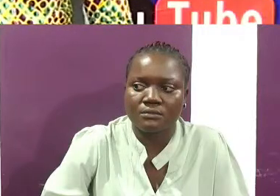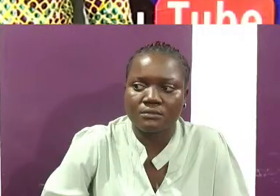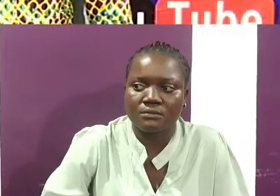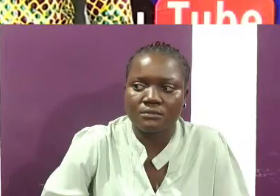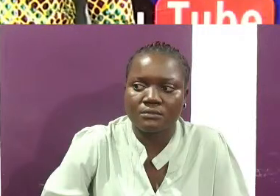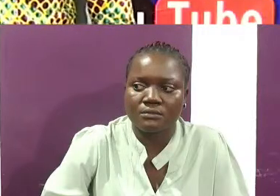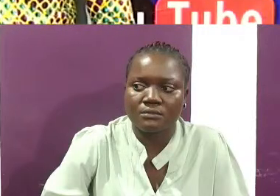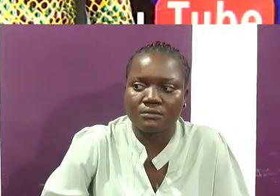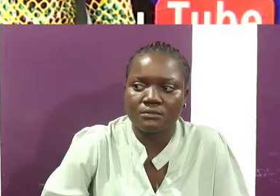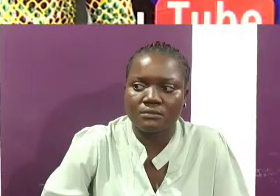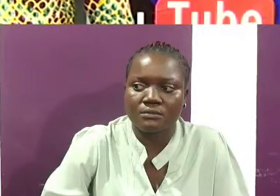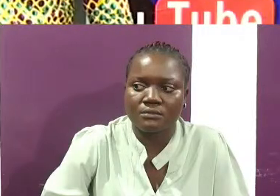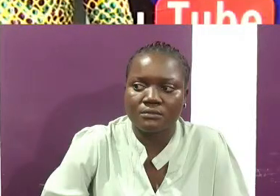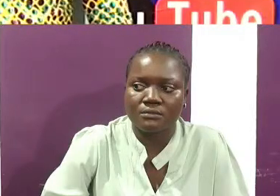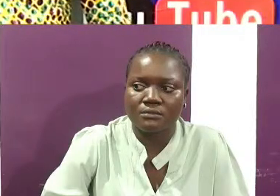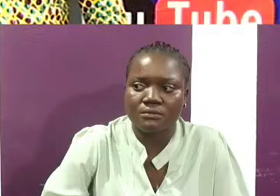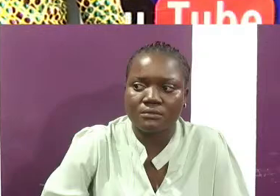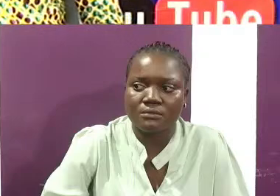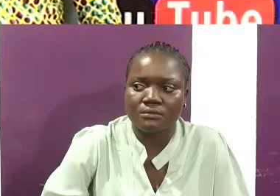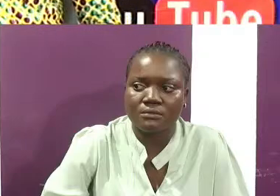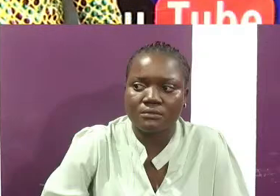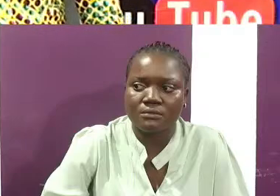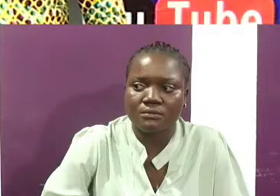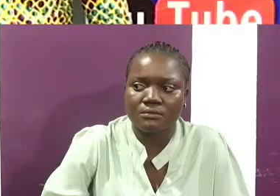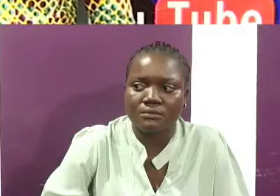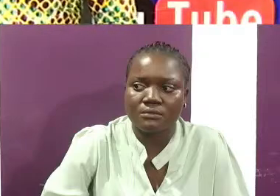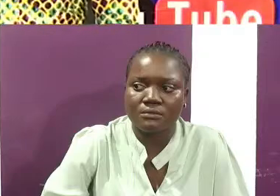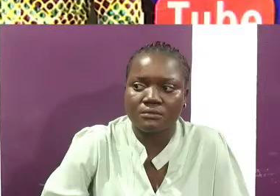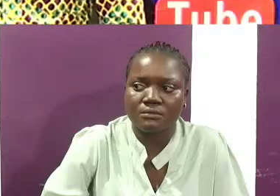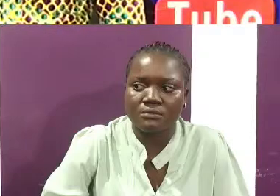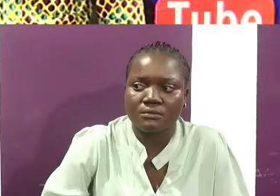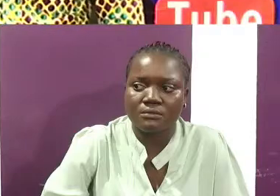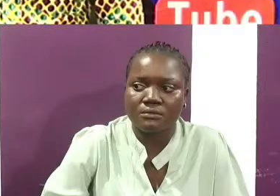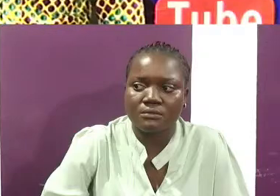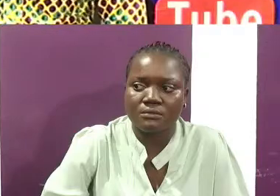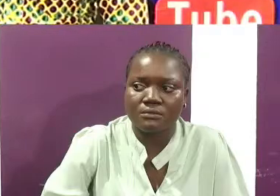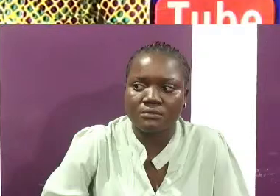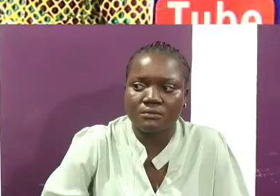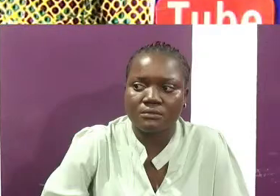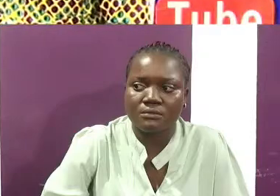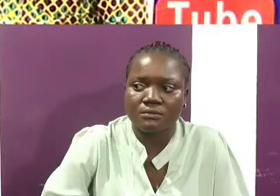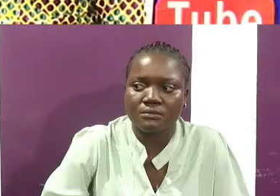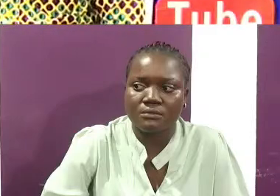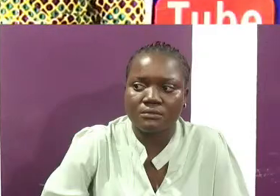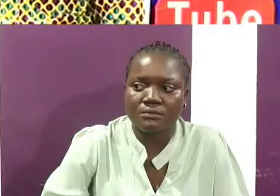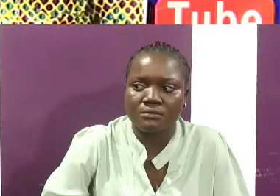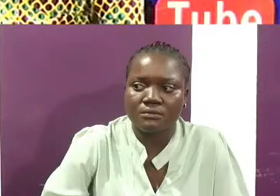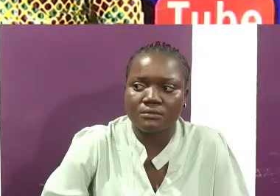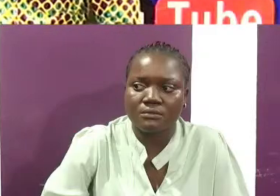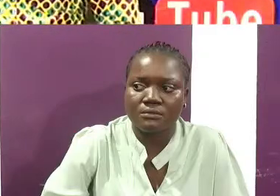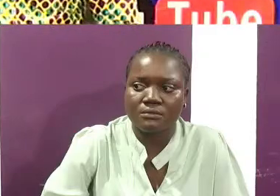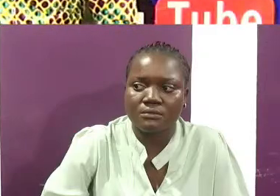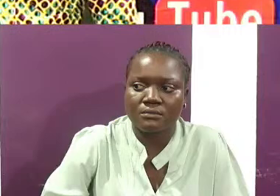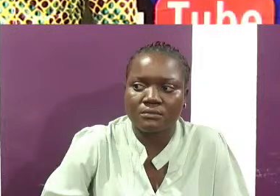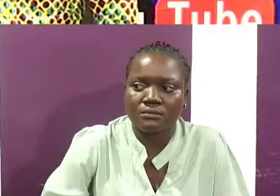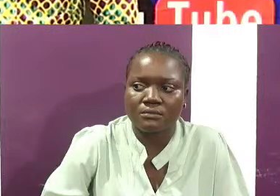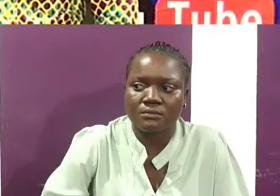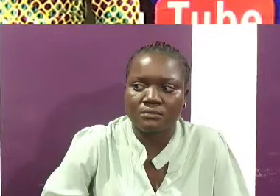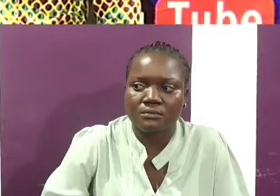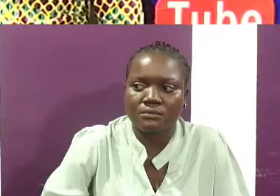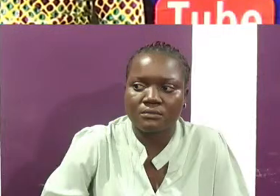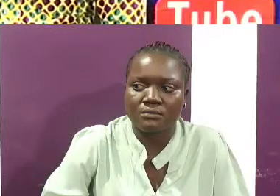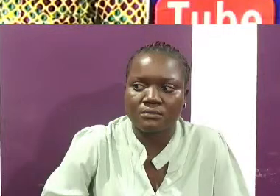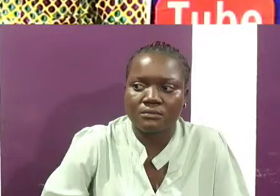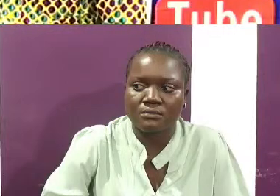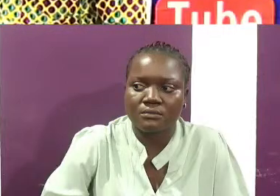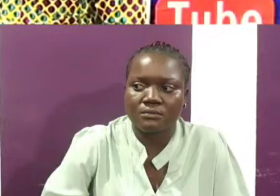panel drew new penny now soon. And no, Anna was so good. So, media and Jonathan Mensa was in the media. Derek Danso. Now,